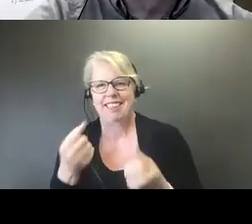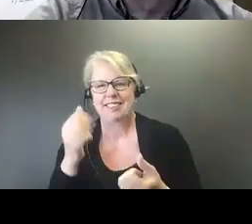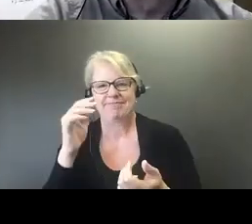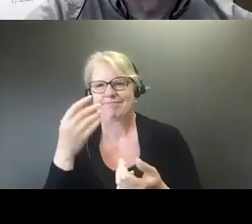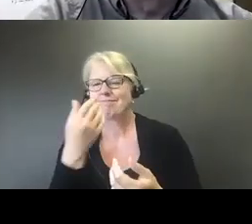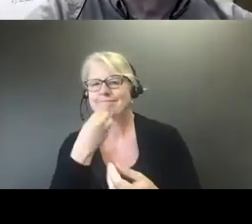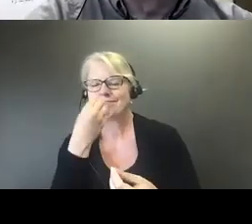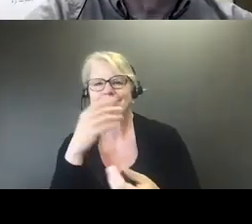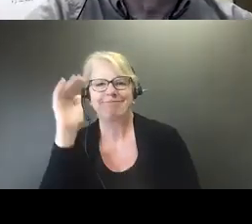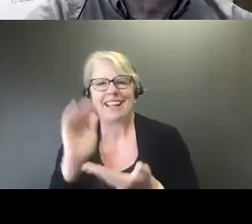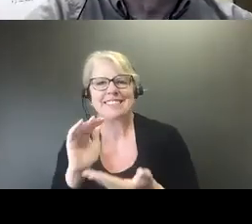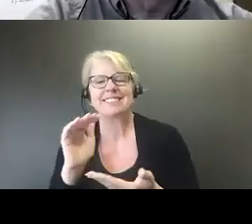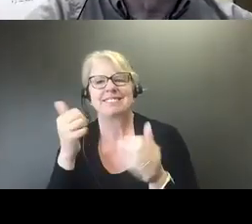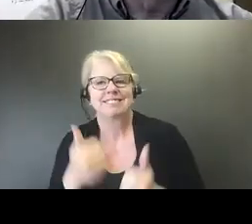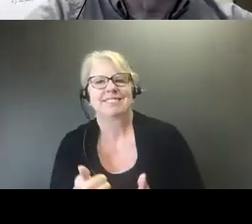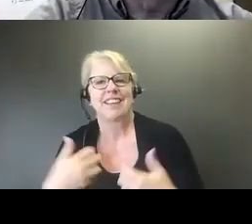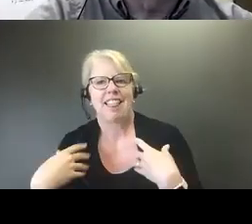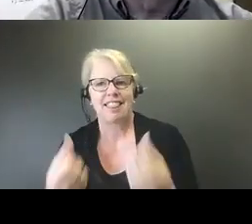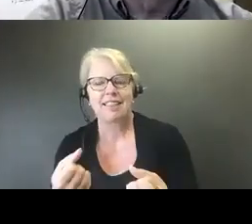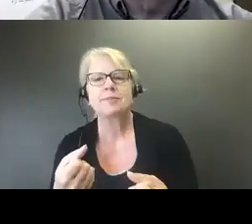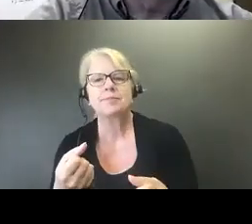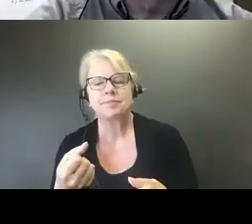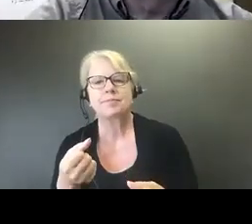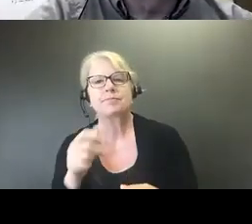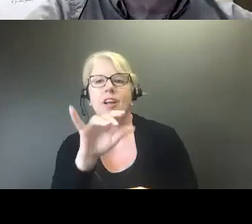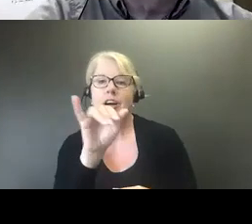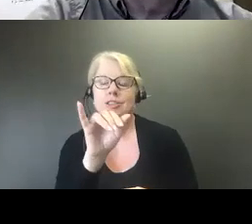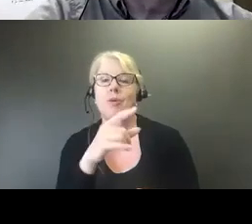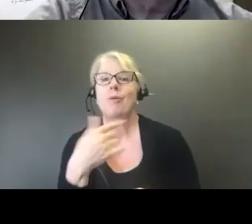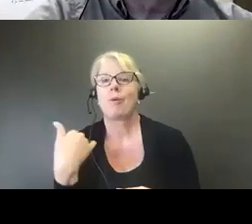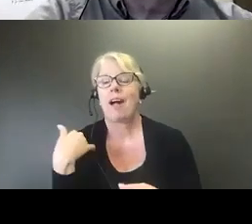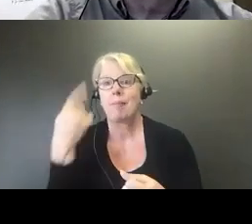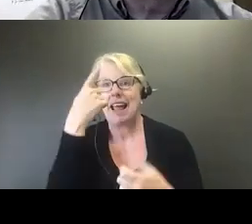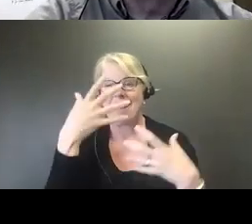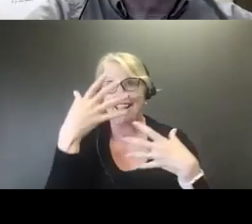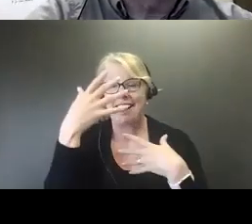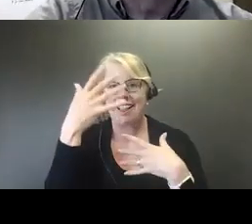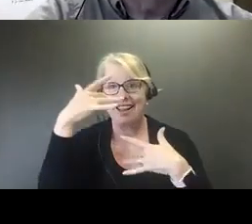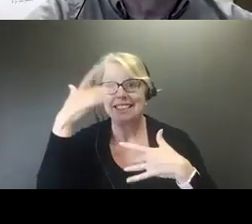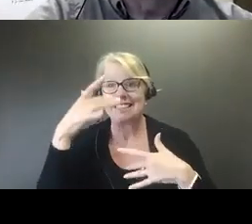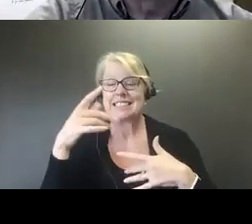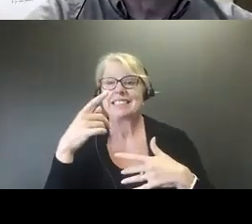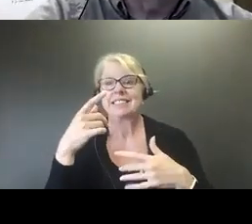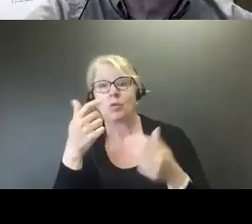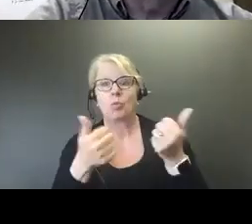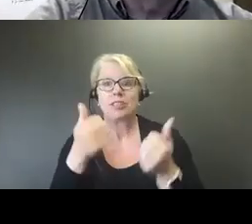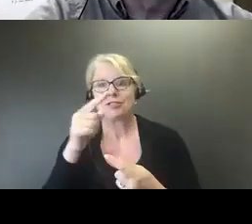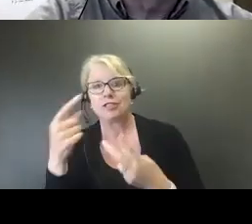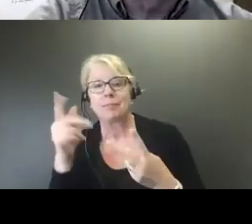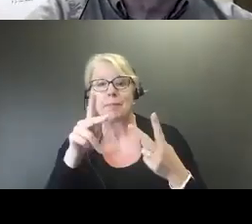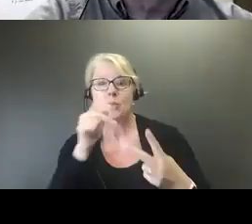There's a chicken and egg effect in terms of mental illness. So individuals who are depressed are more likely to